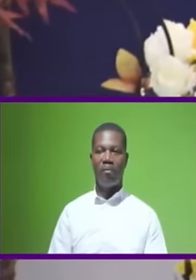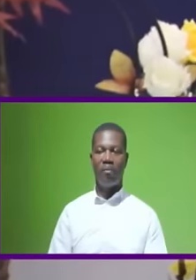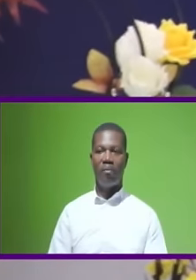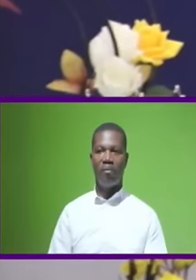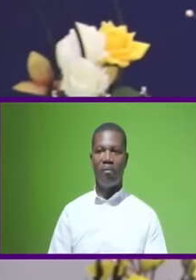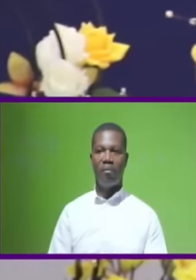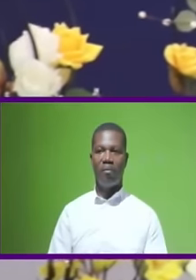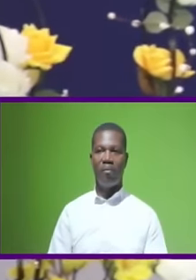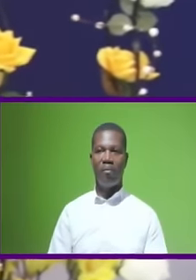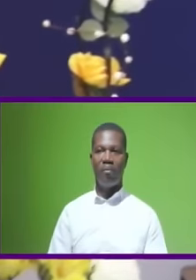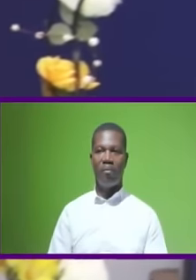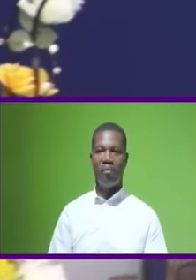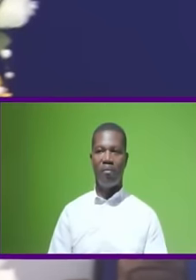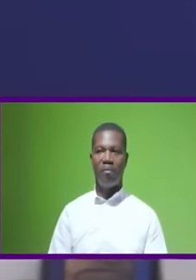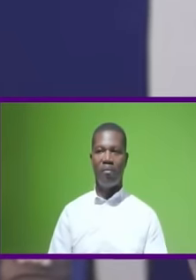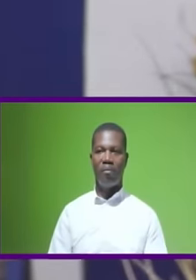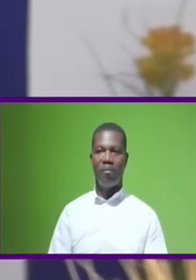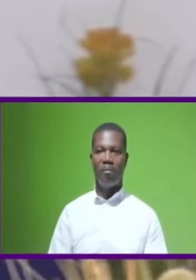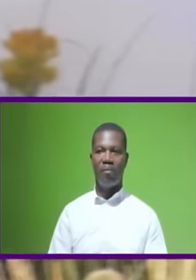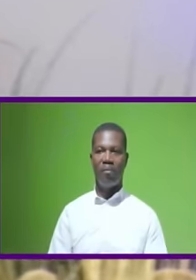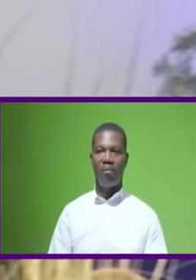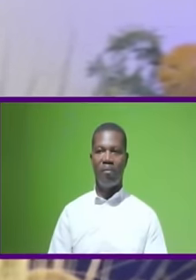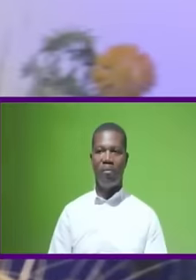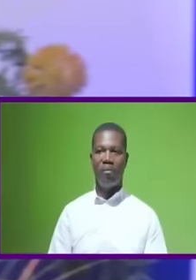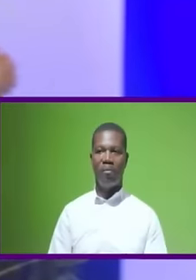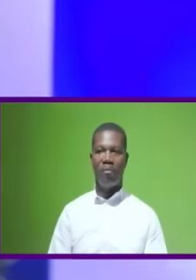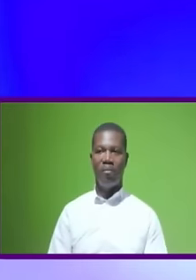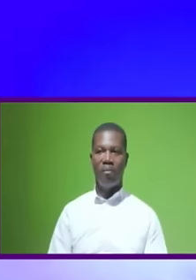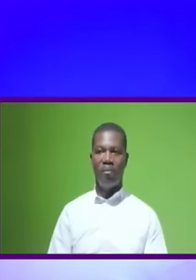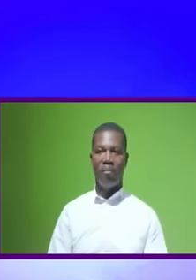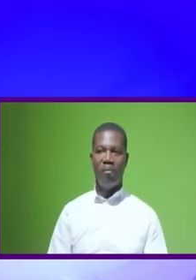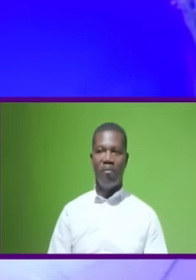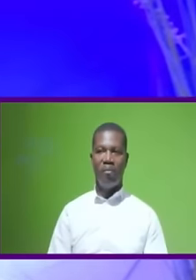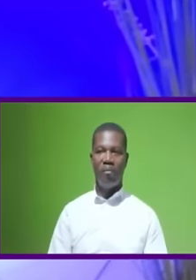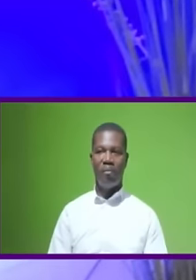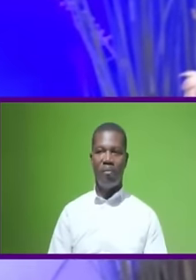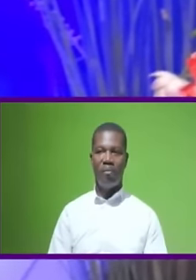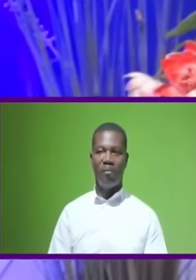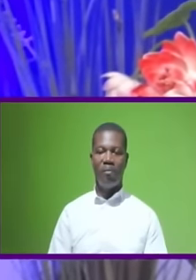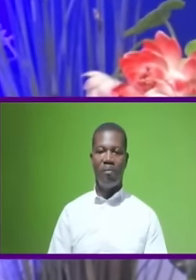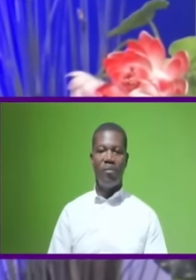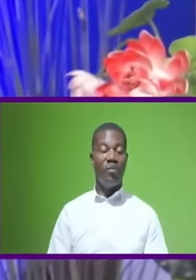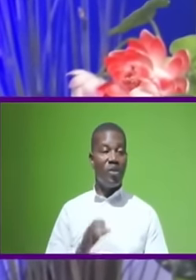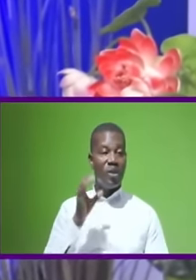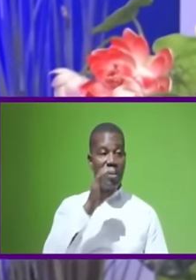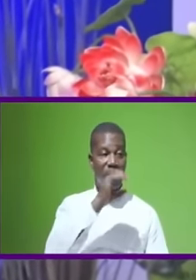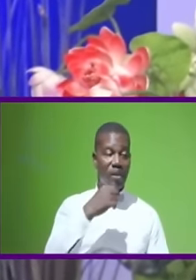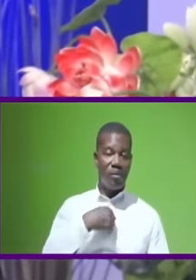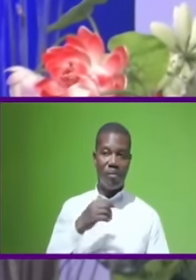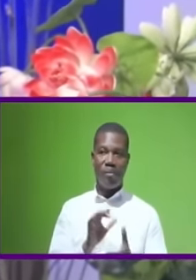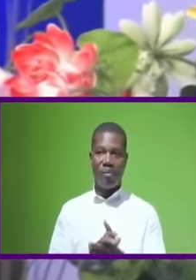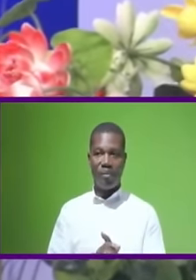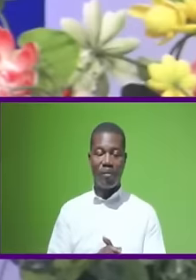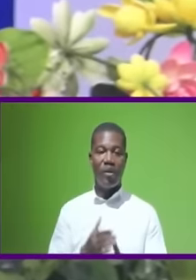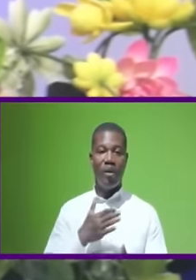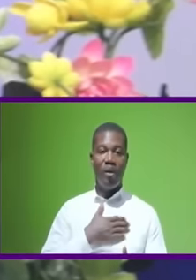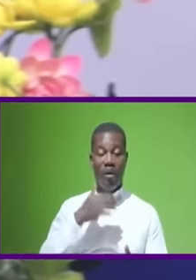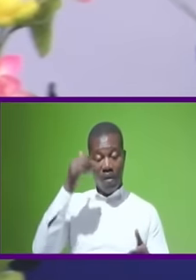Na mum pisha no. Me ne no picture si be. Na mum fanen to so na me did not see. Us ne me just